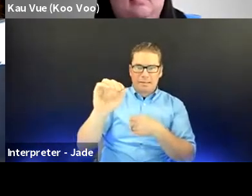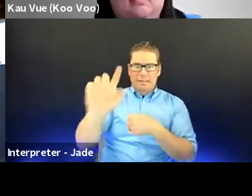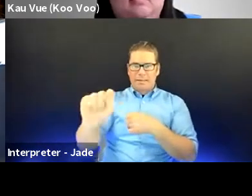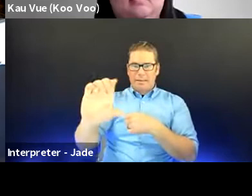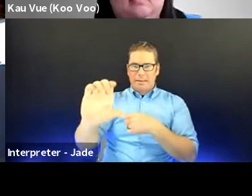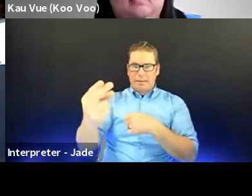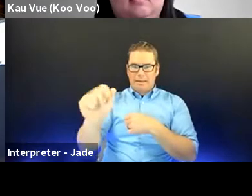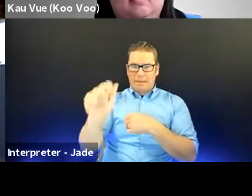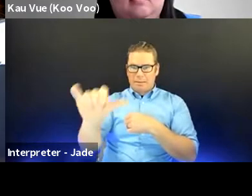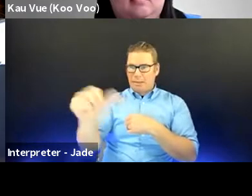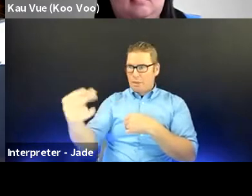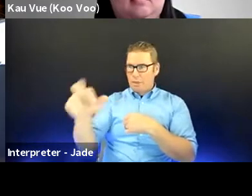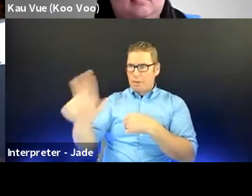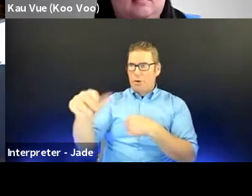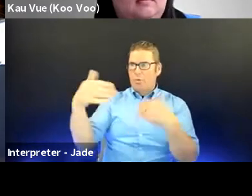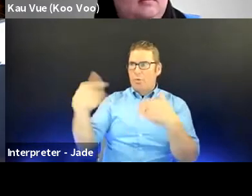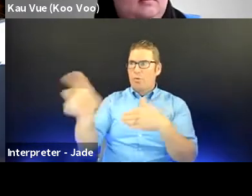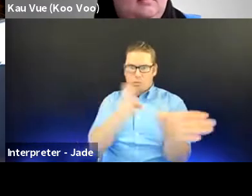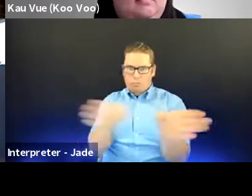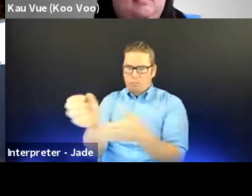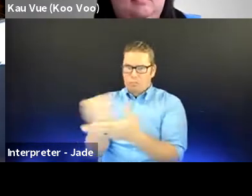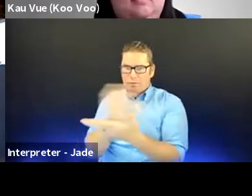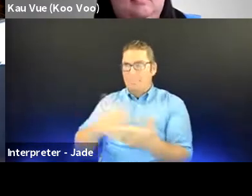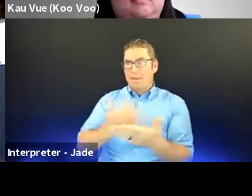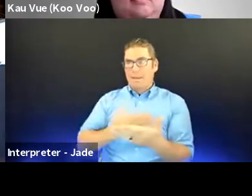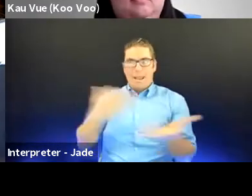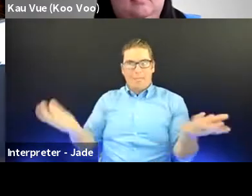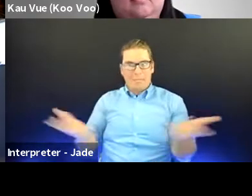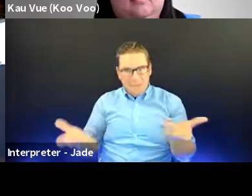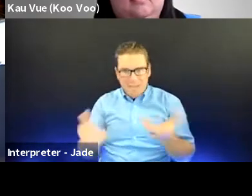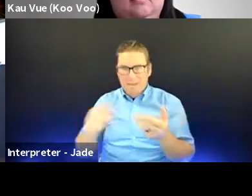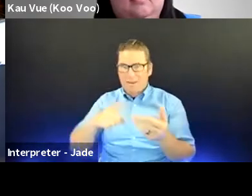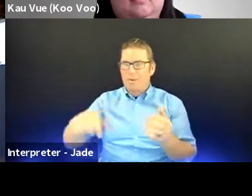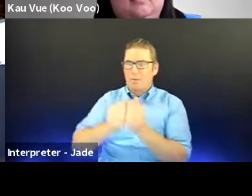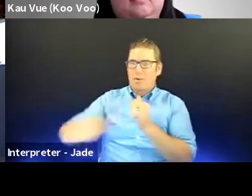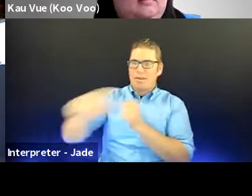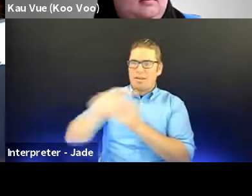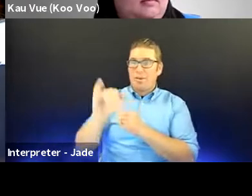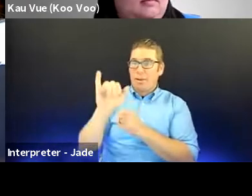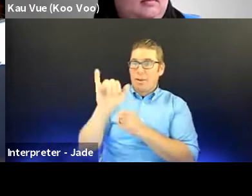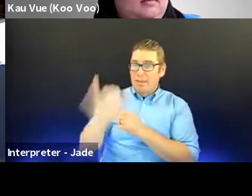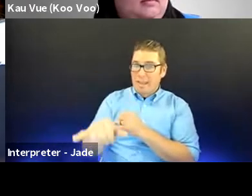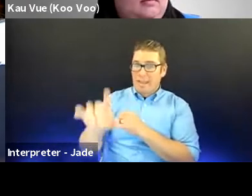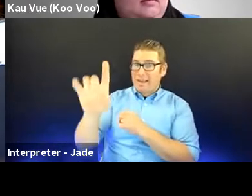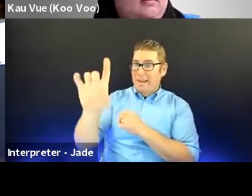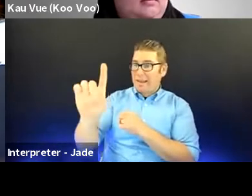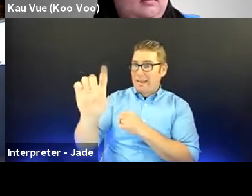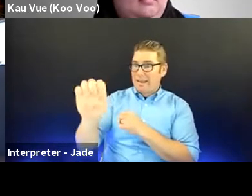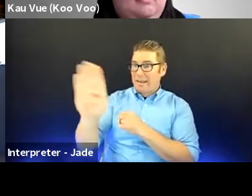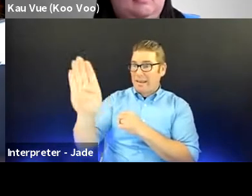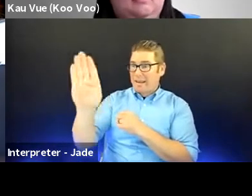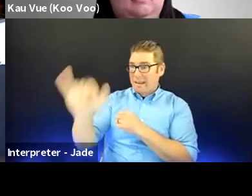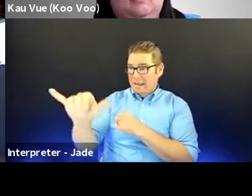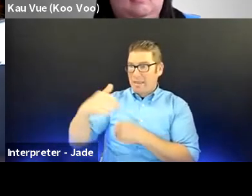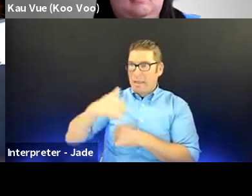I'm happy to be here with Joseph and Koo, but especially Debbie, who I don't see as often as I would like, but it was wonderful